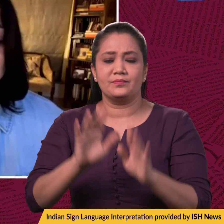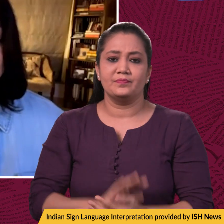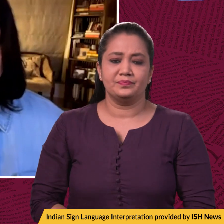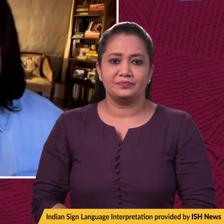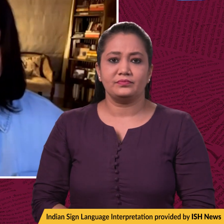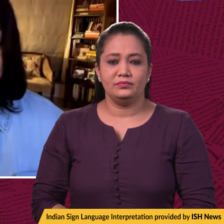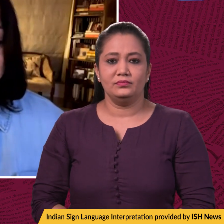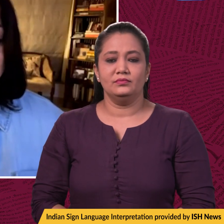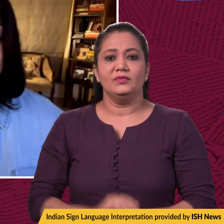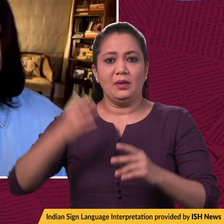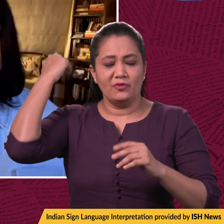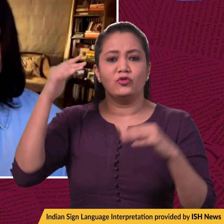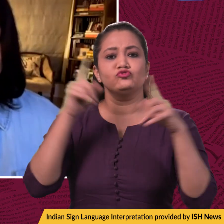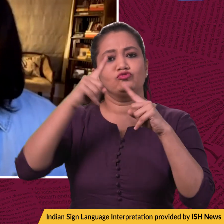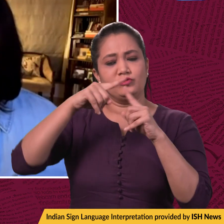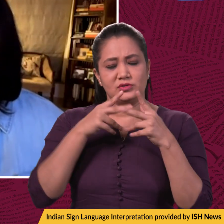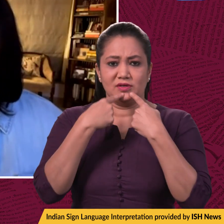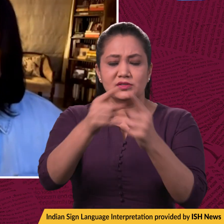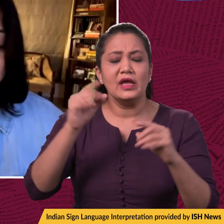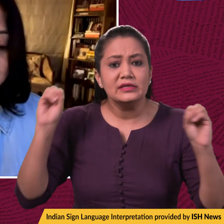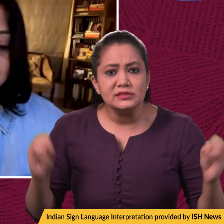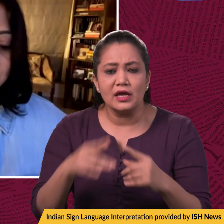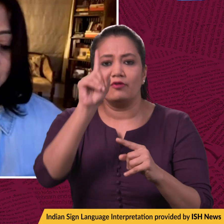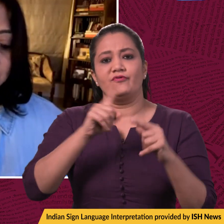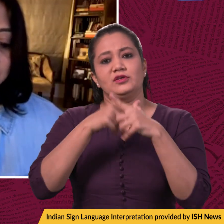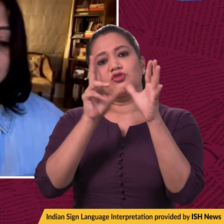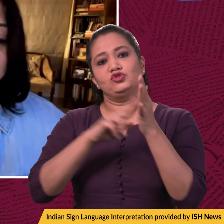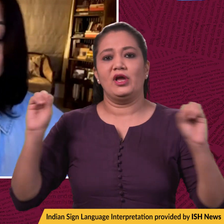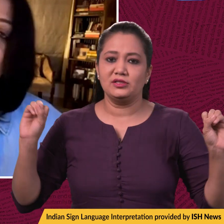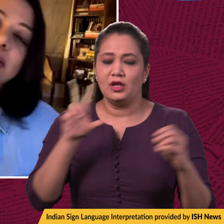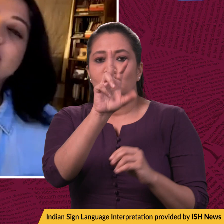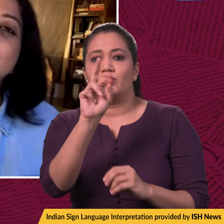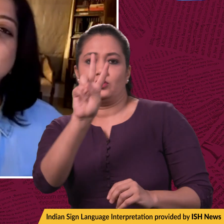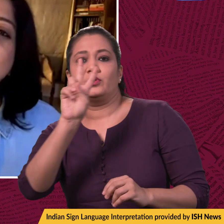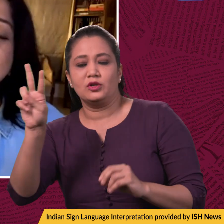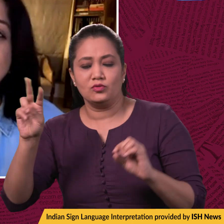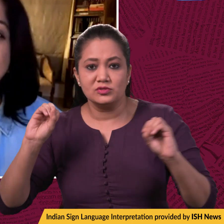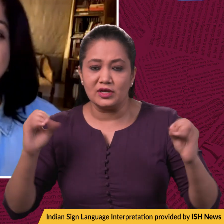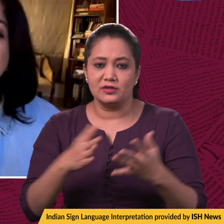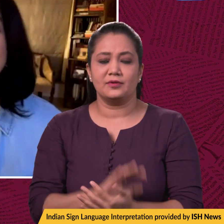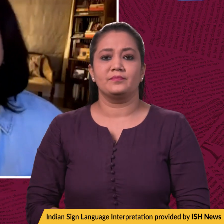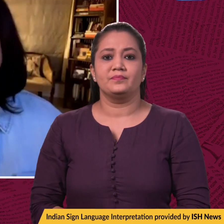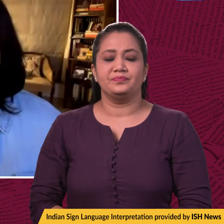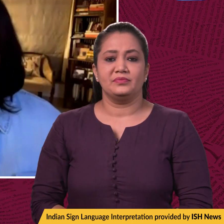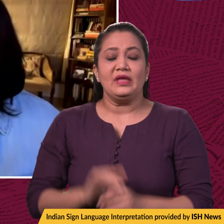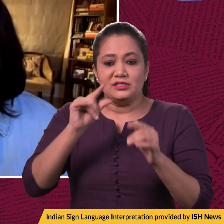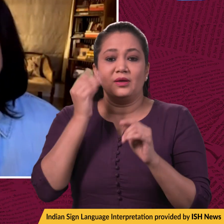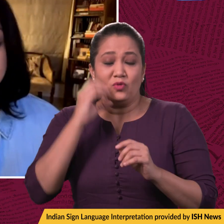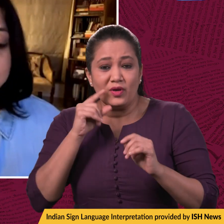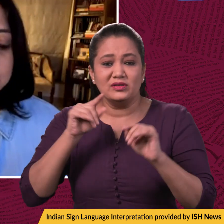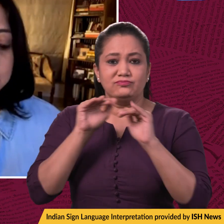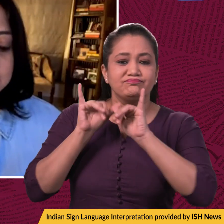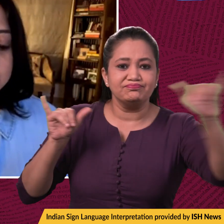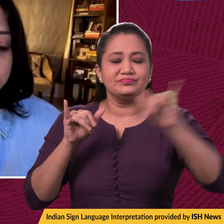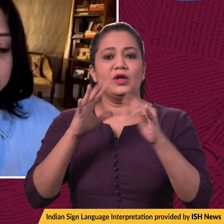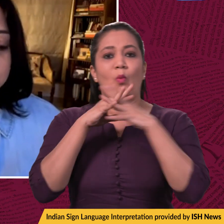agency WAM on Tuesday. It will come into effect, like I said, on the 1st of January and bring the UAE on par a little